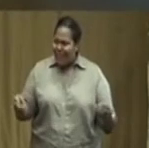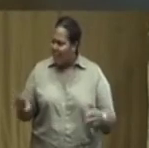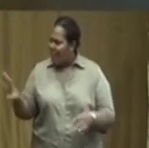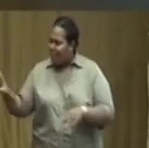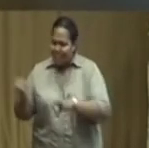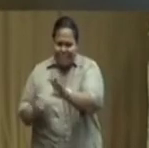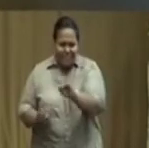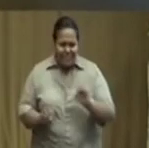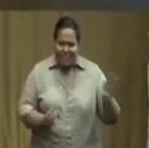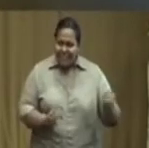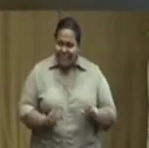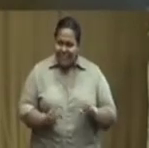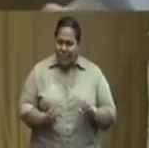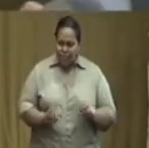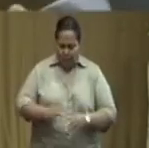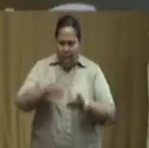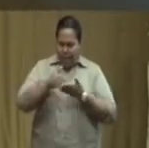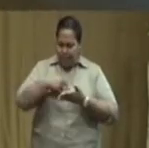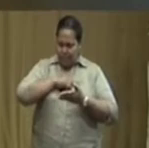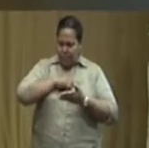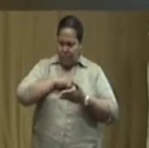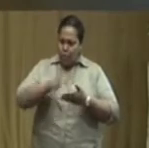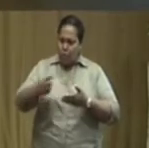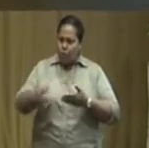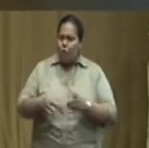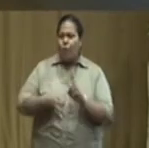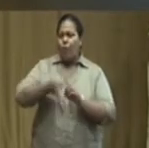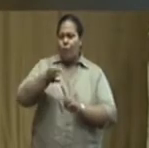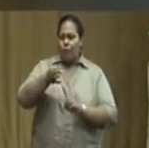can help us continually improve our teaching practices.